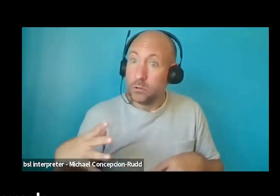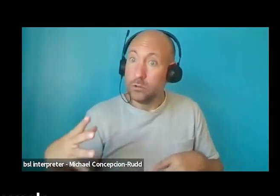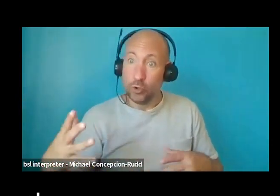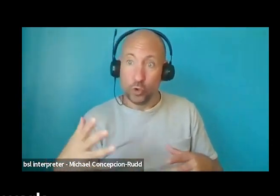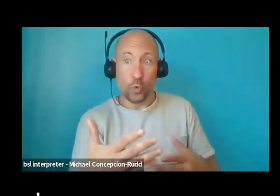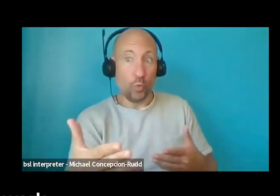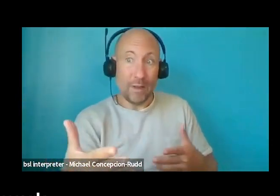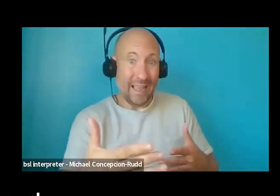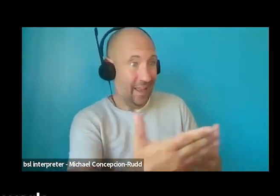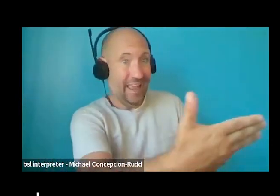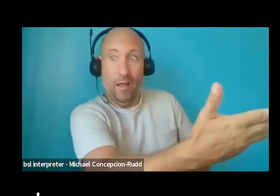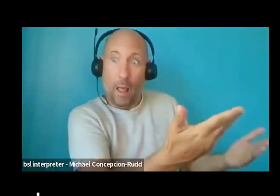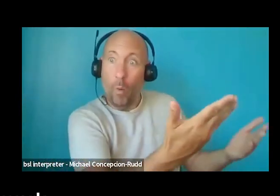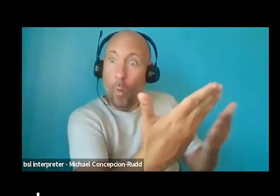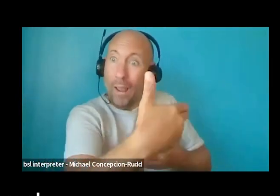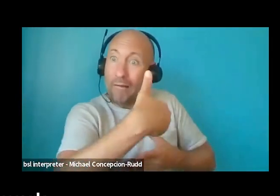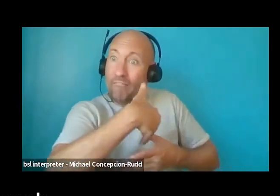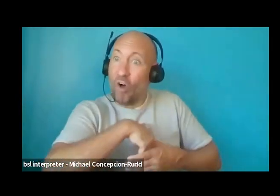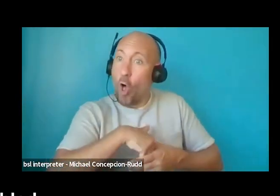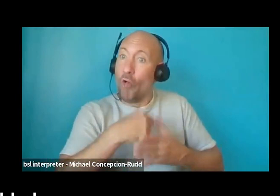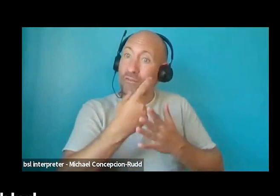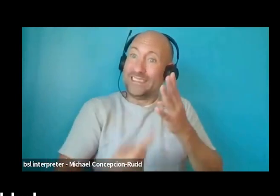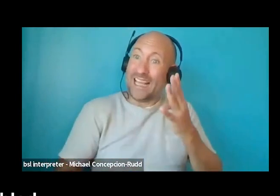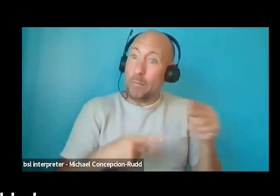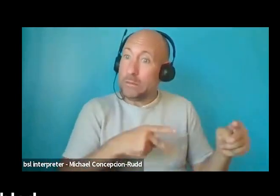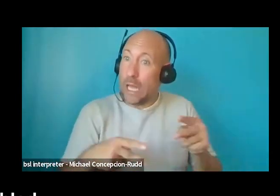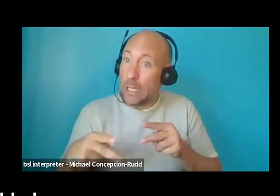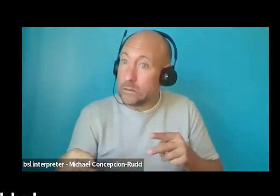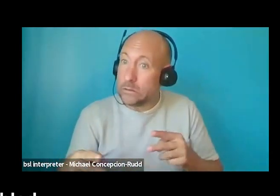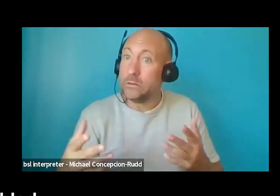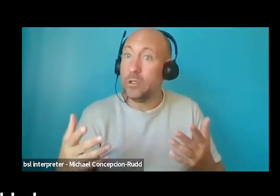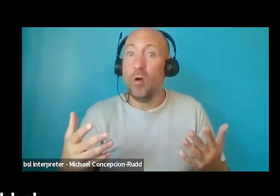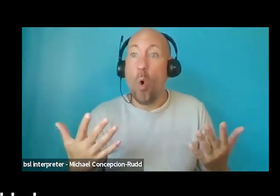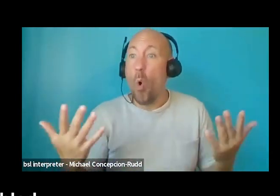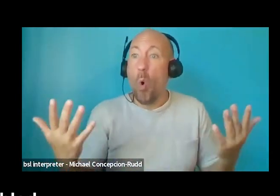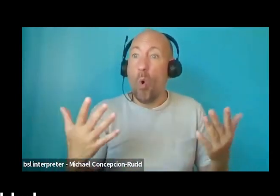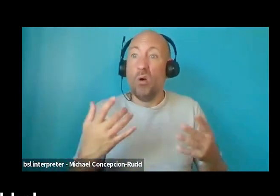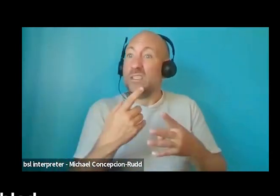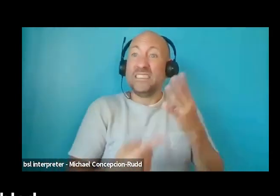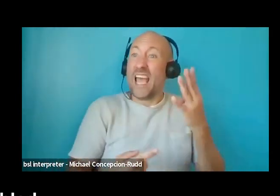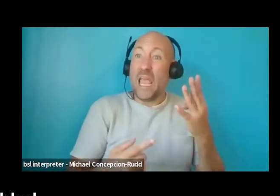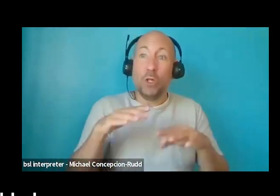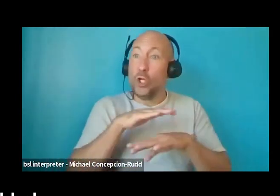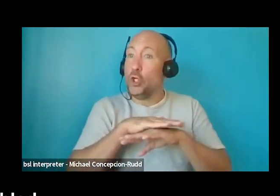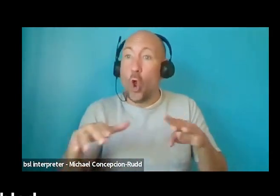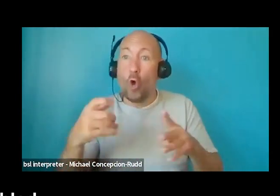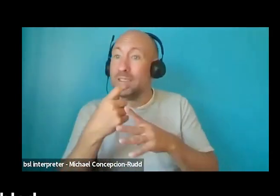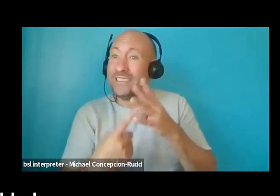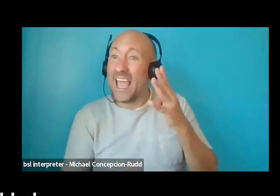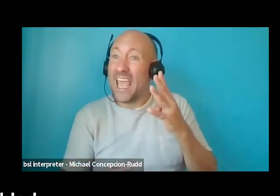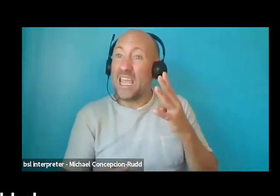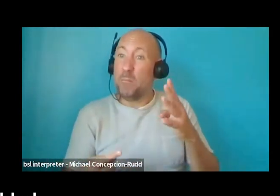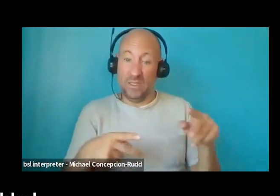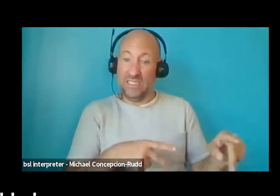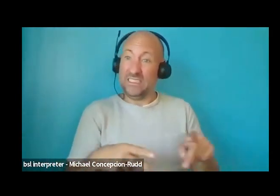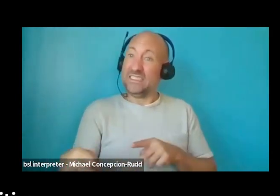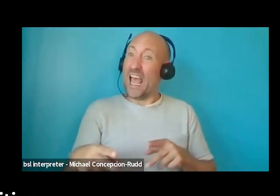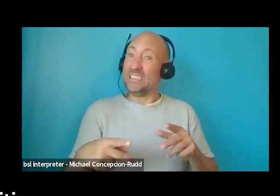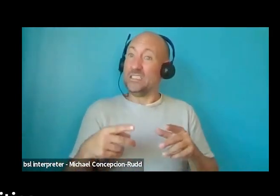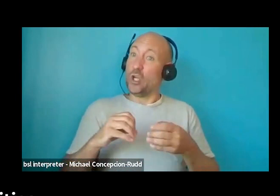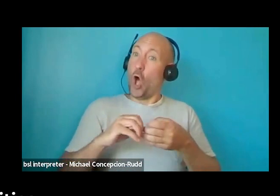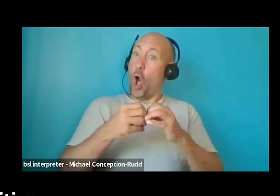involve disabled dancers. Or it could be disabled or non-disabled dance artists just wanting to spend